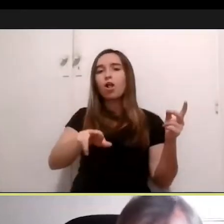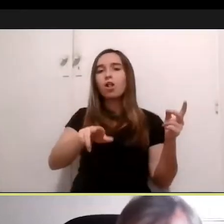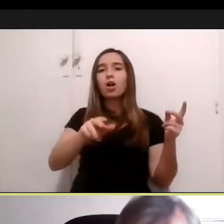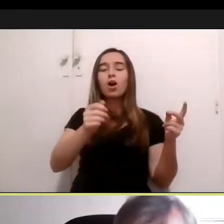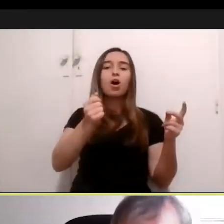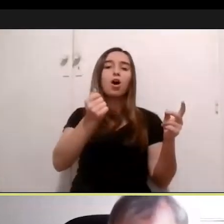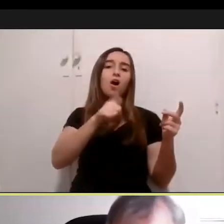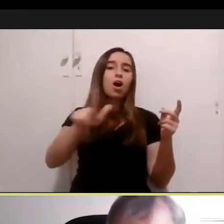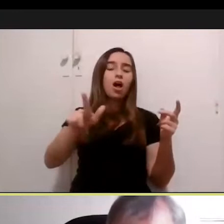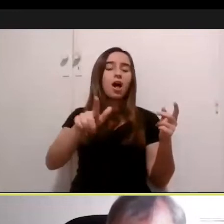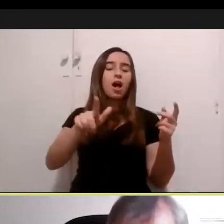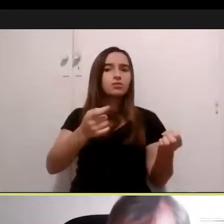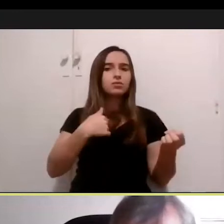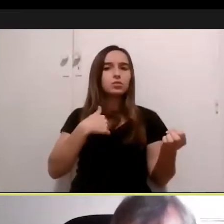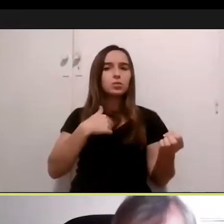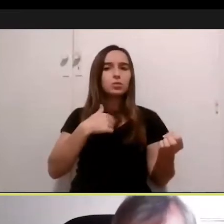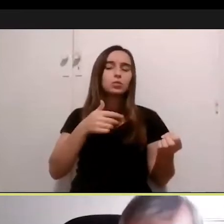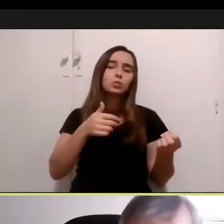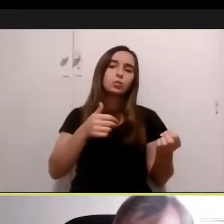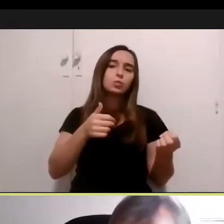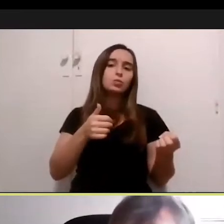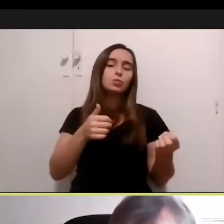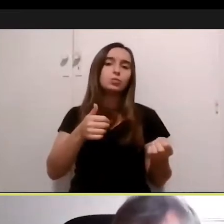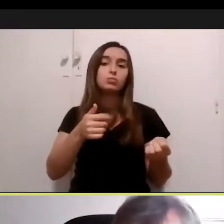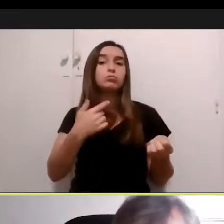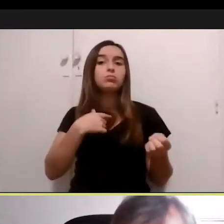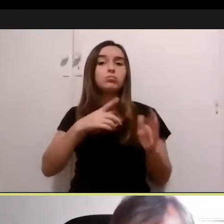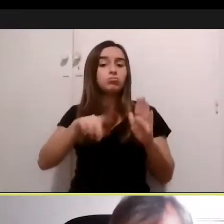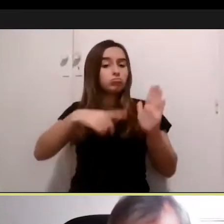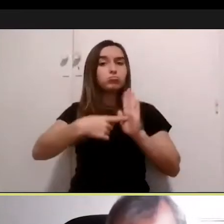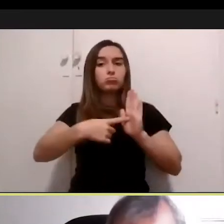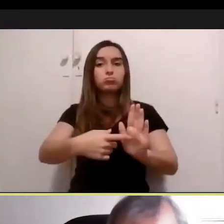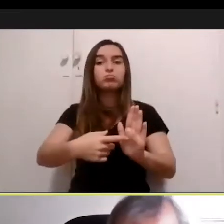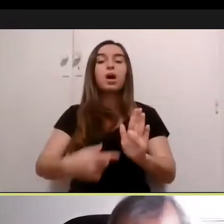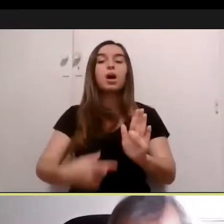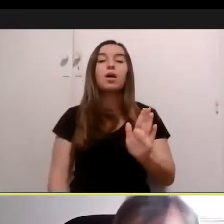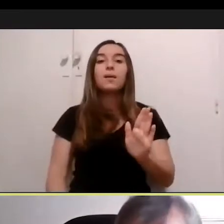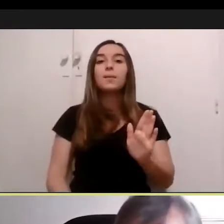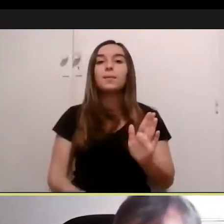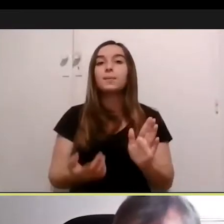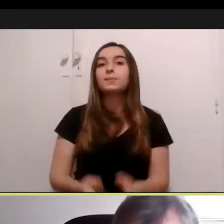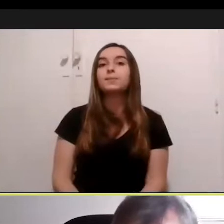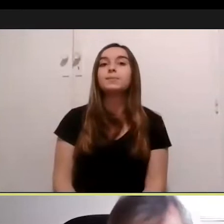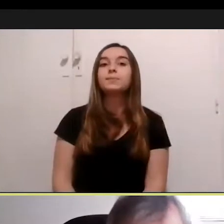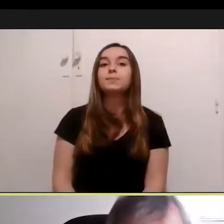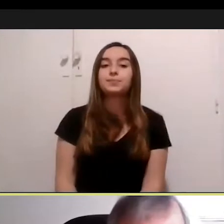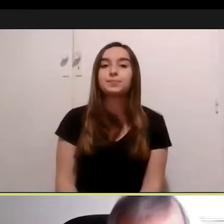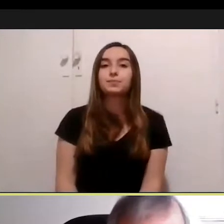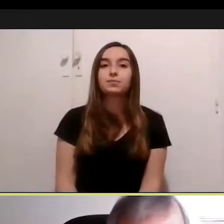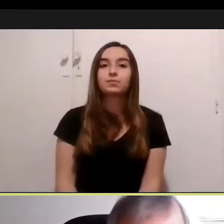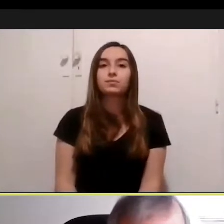apparent. And that is certainly true in design, as mentioned by the previous panelists.